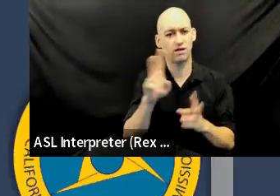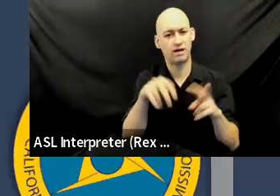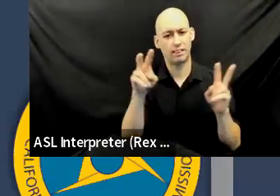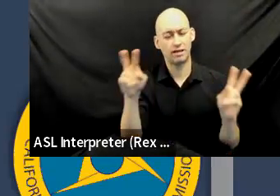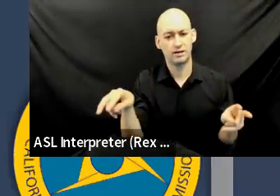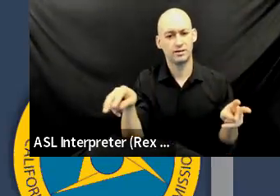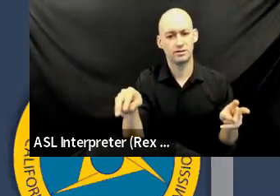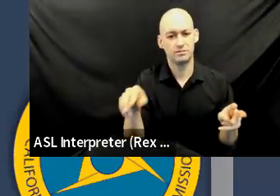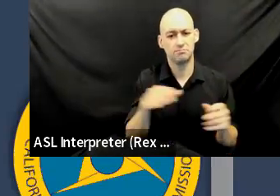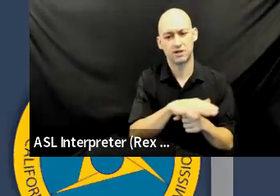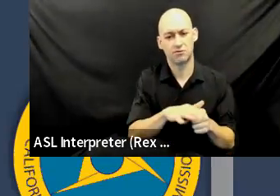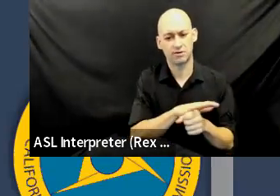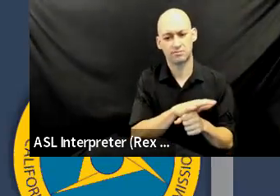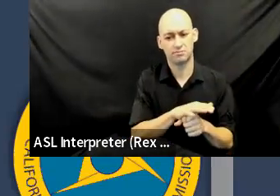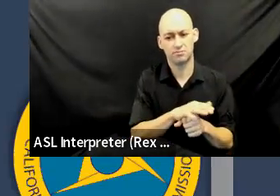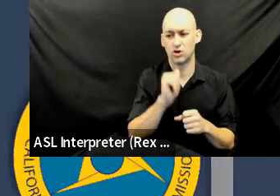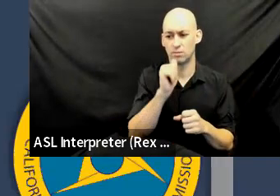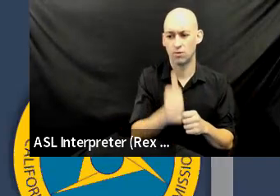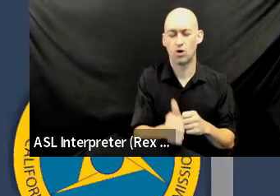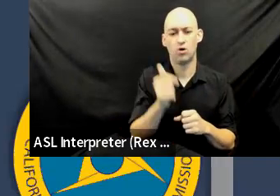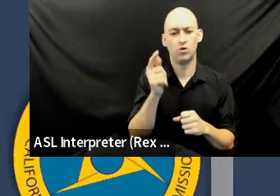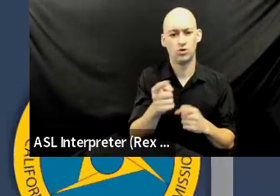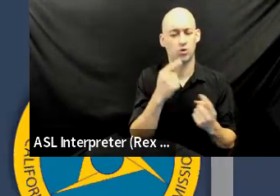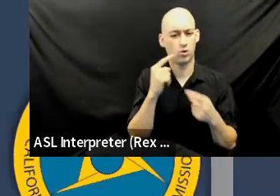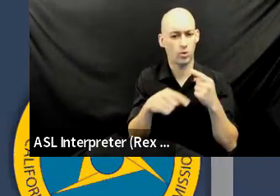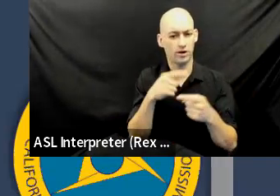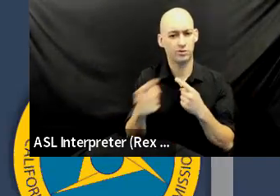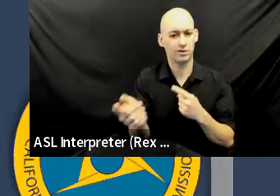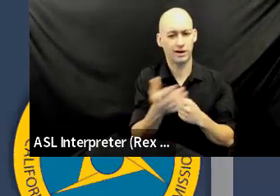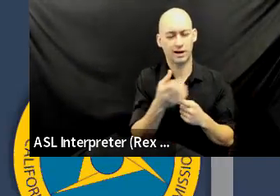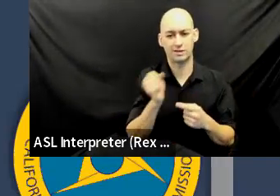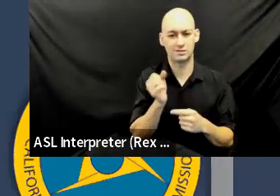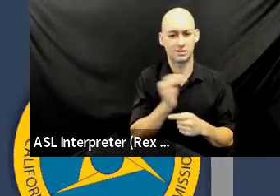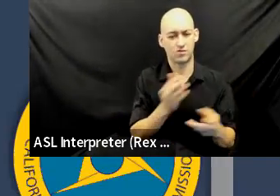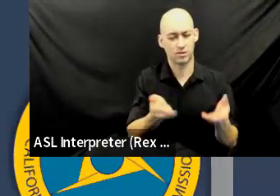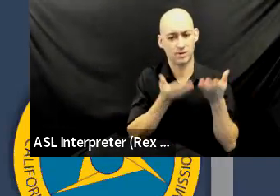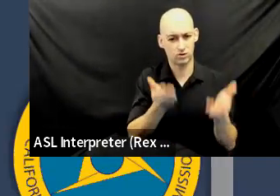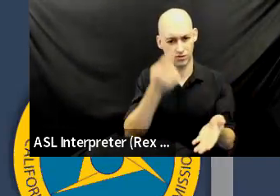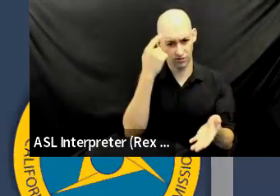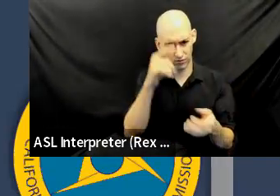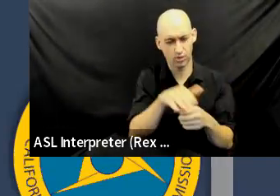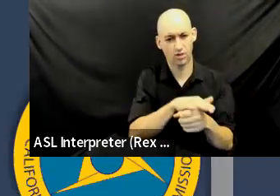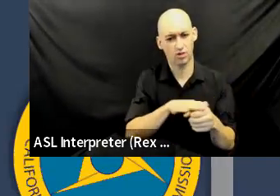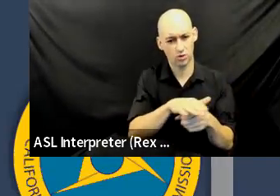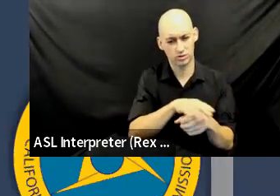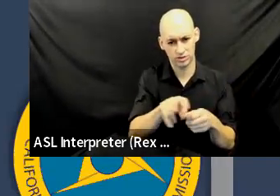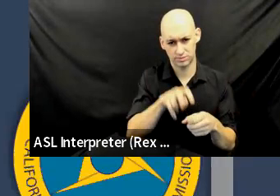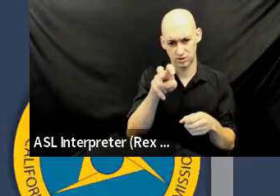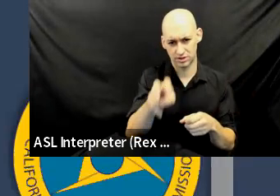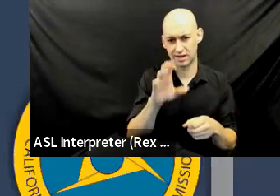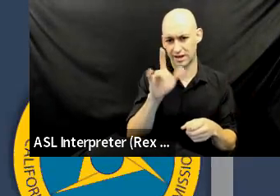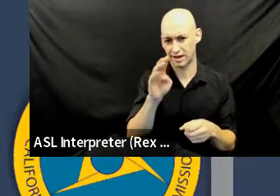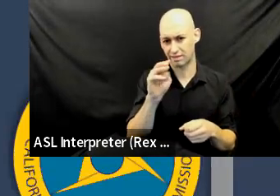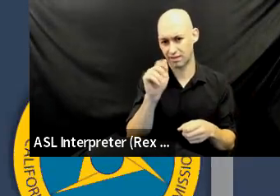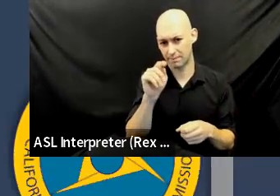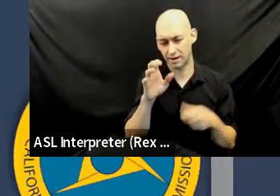the region. Tomorrow, you're going to receive staff recommendations for a local transportation climate